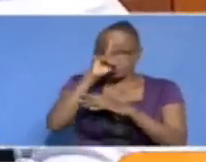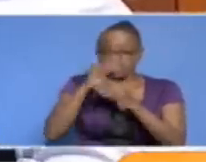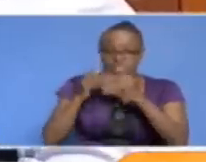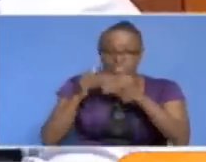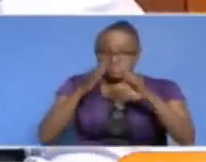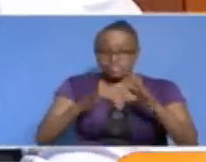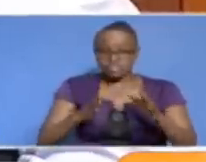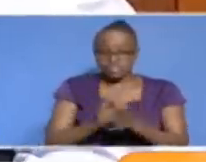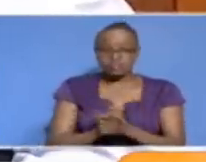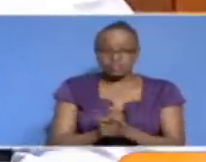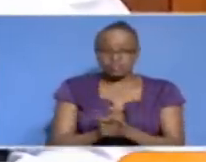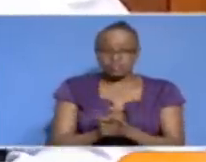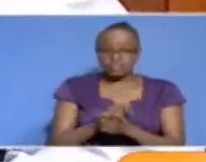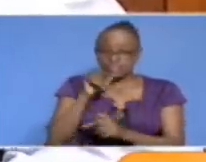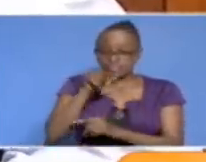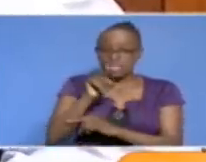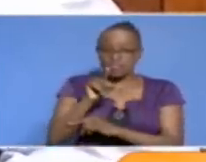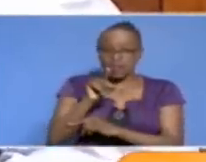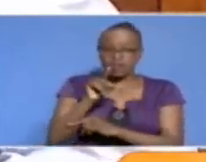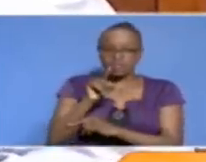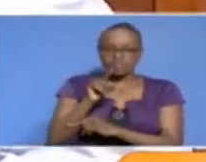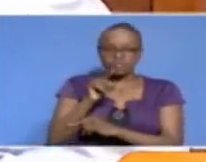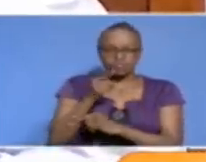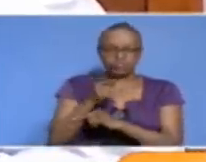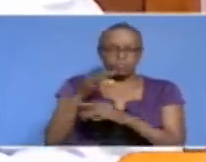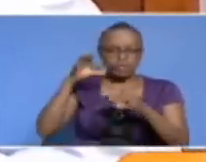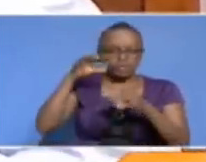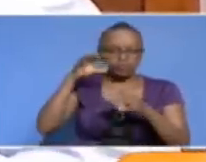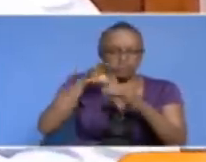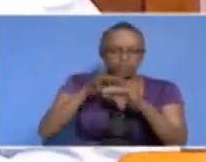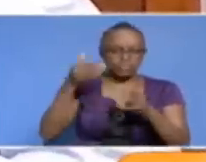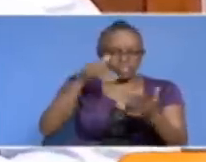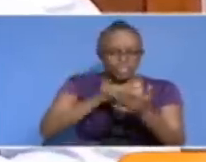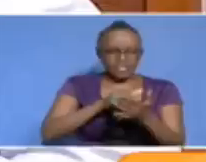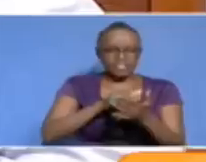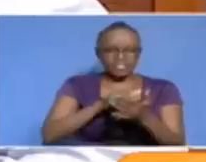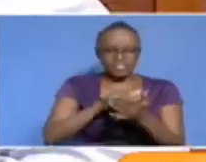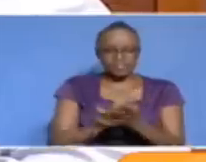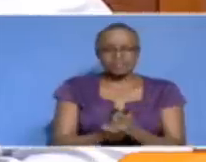leader and he is going to be reelected again.